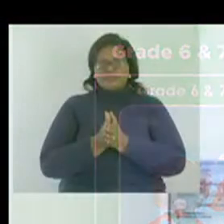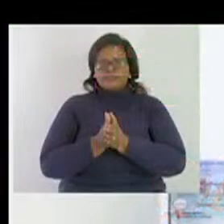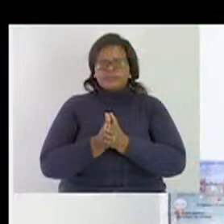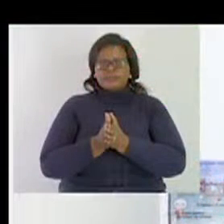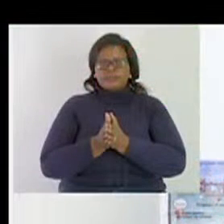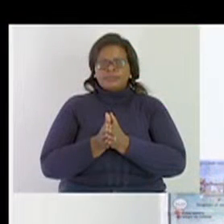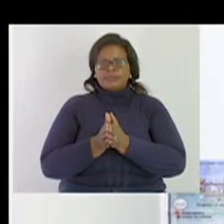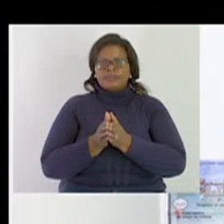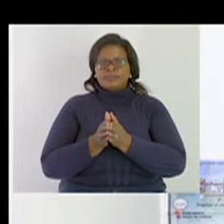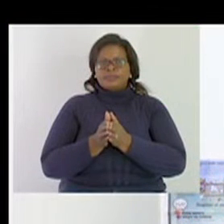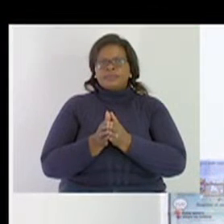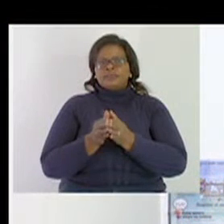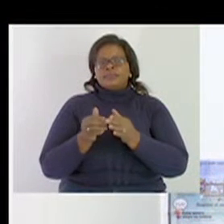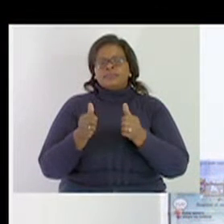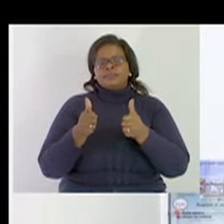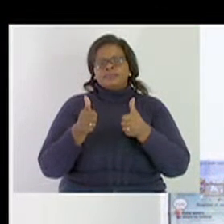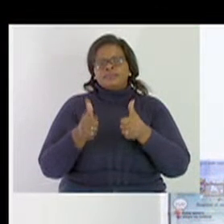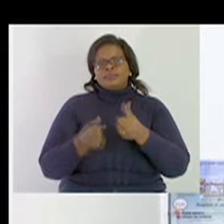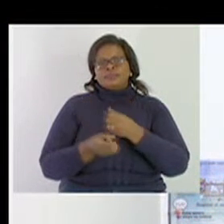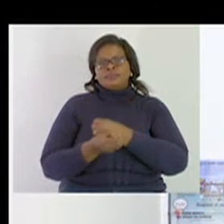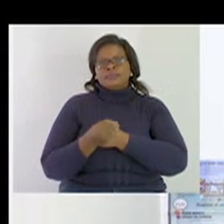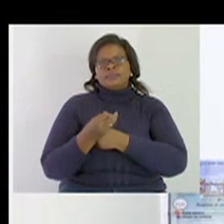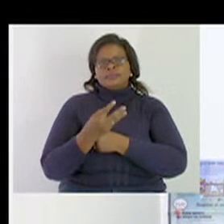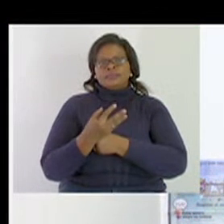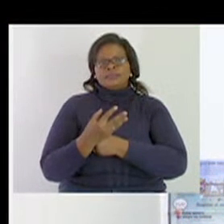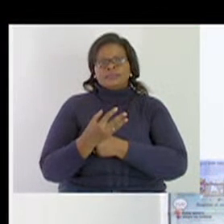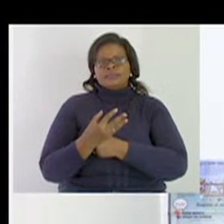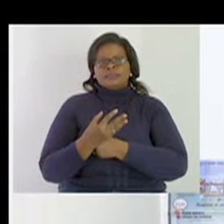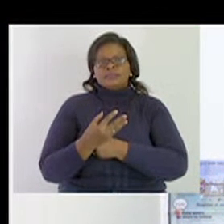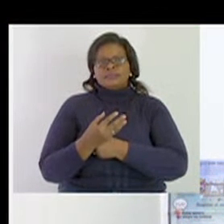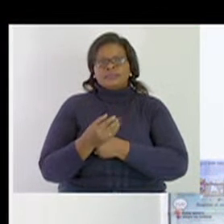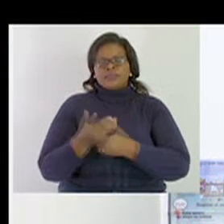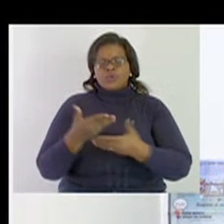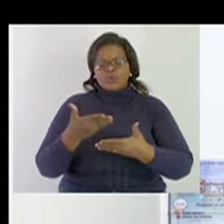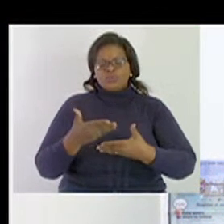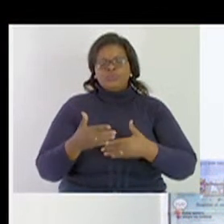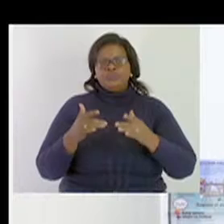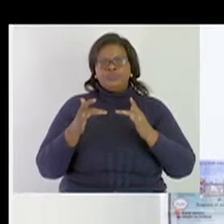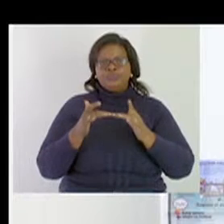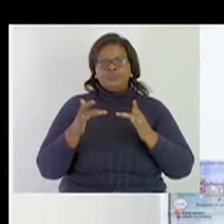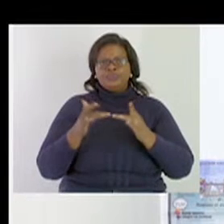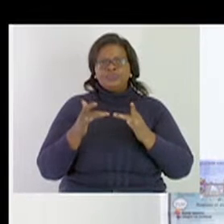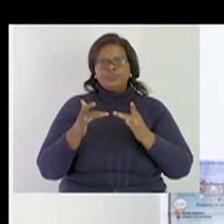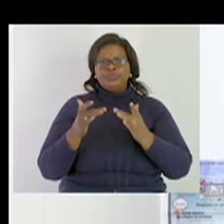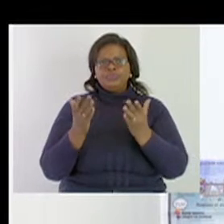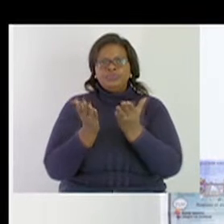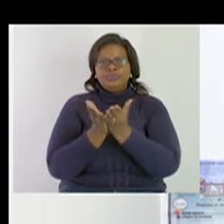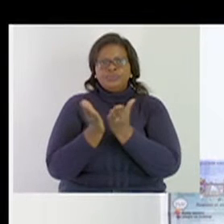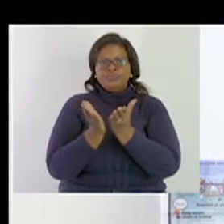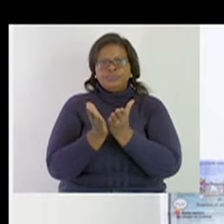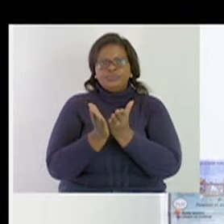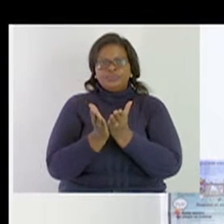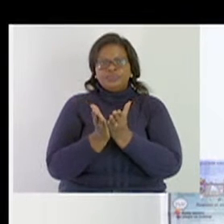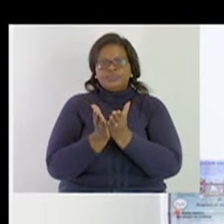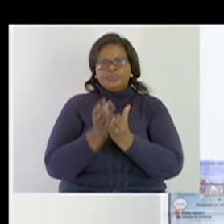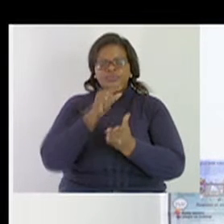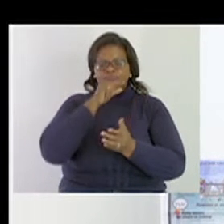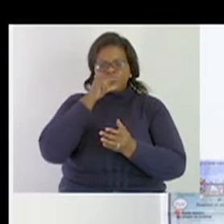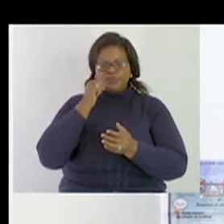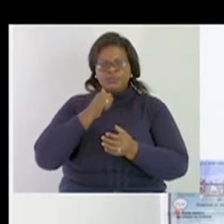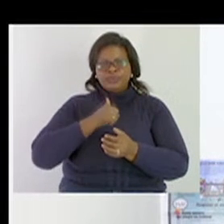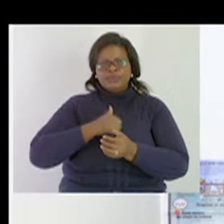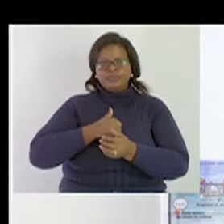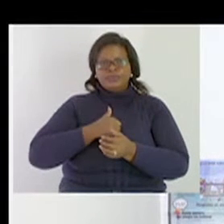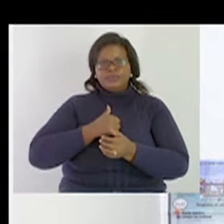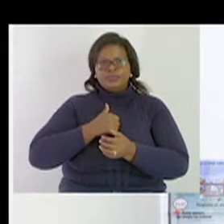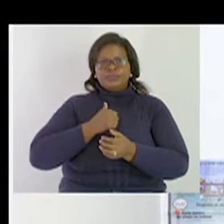Good afternoon, everybody. Welcome to My Zone Online School. My name is